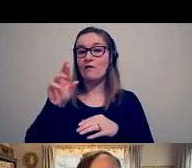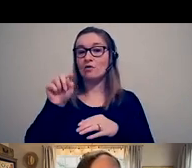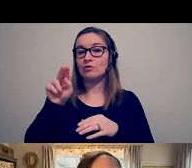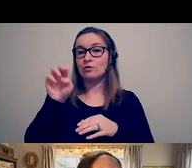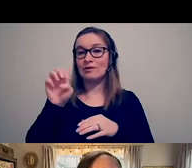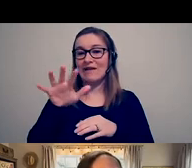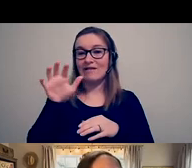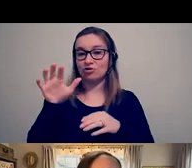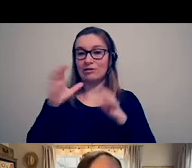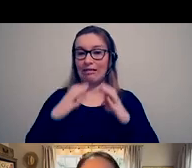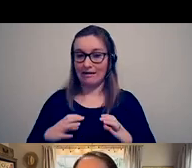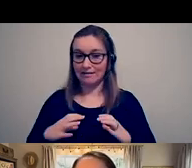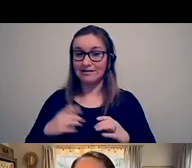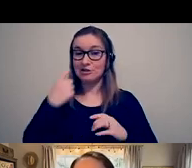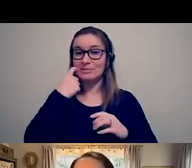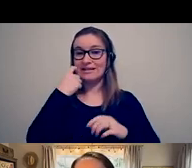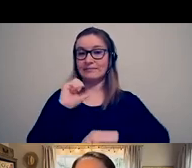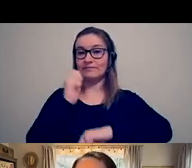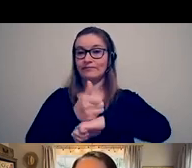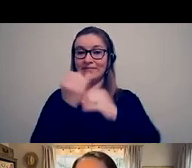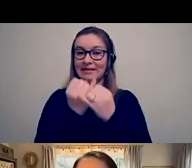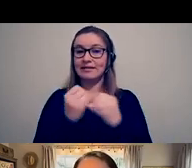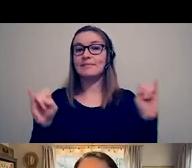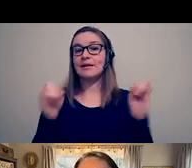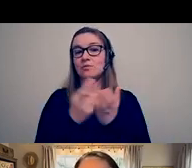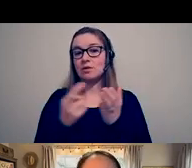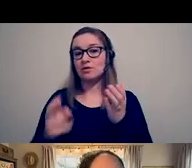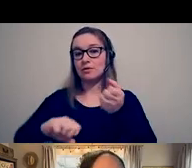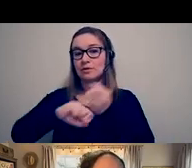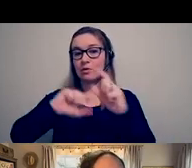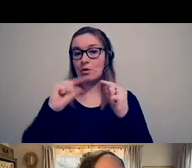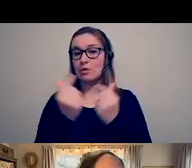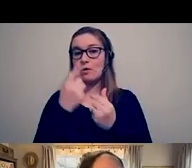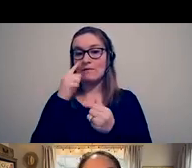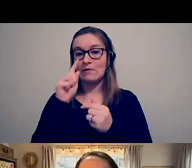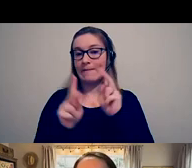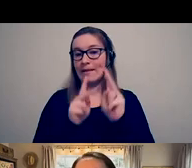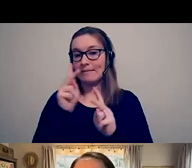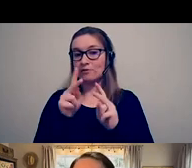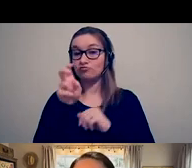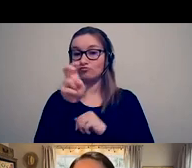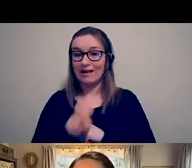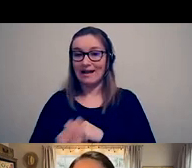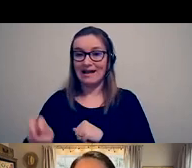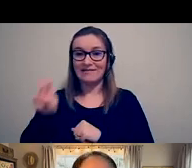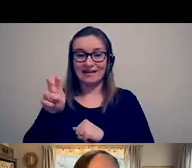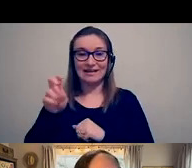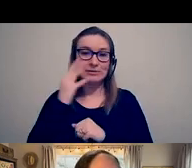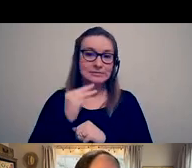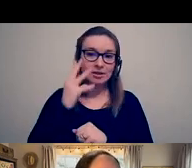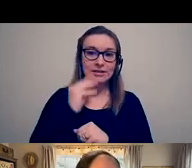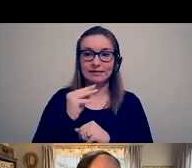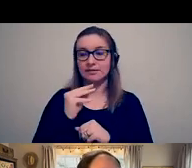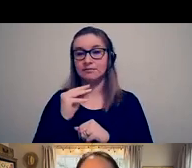and recently founded an independent resource and support group for people who are traveling through vision loss.